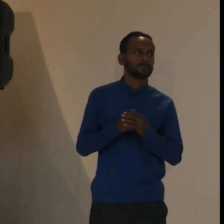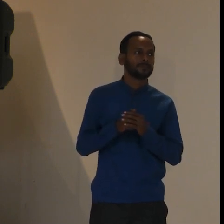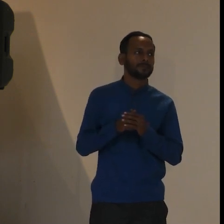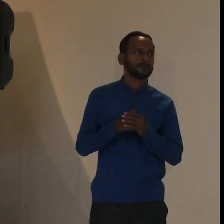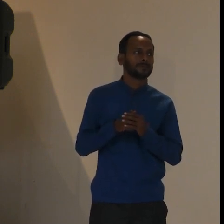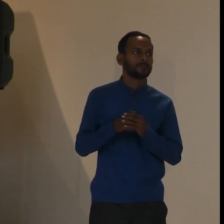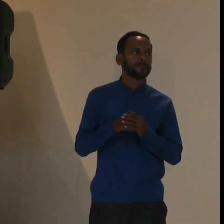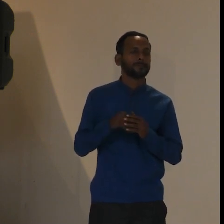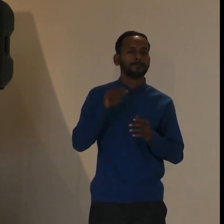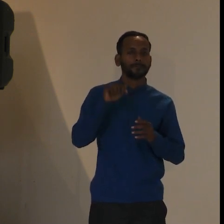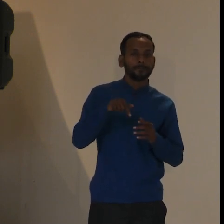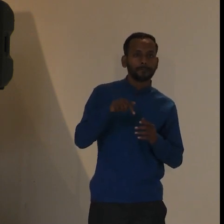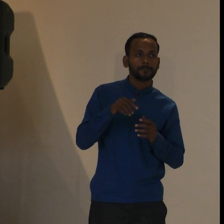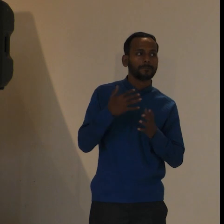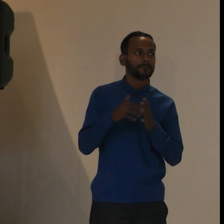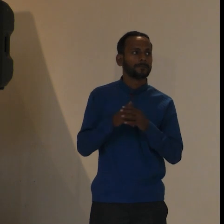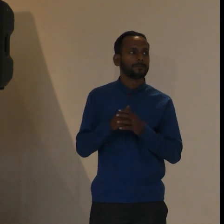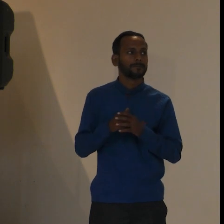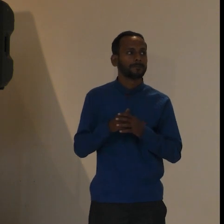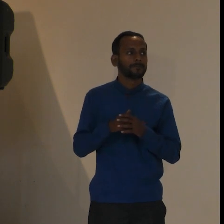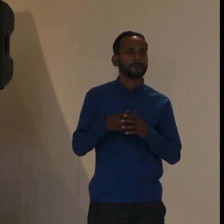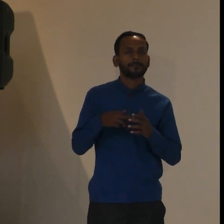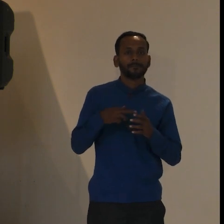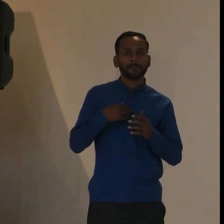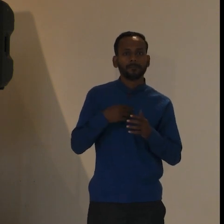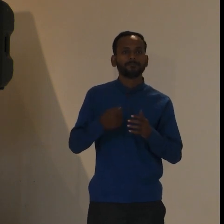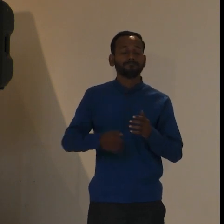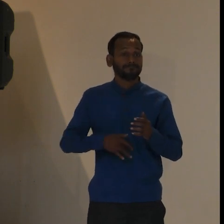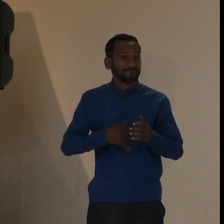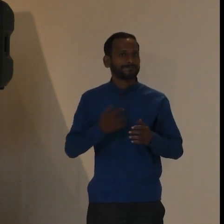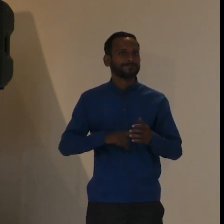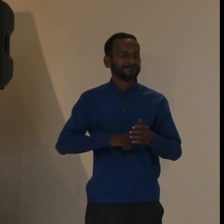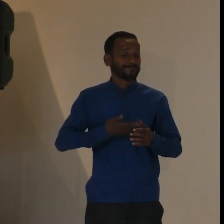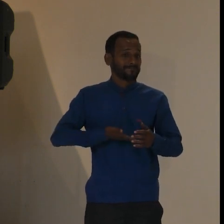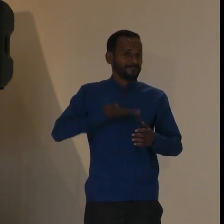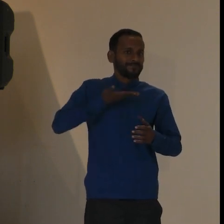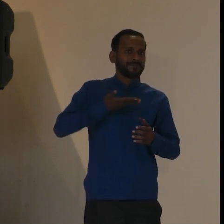So at least, I mean, for me, it would be also inspired after yesterday.